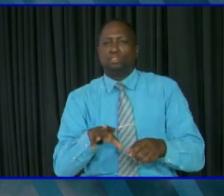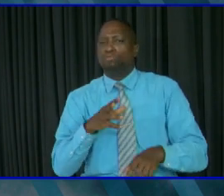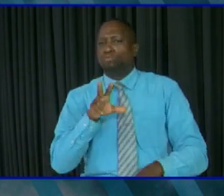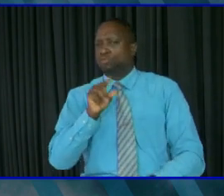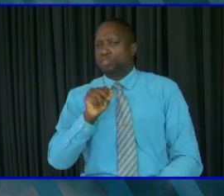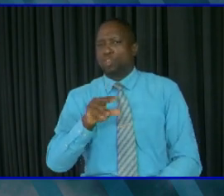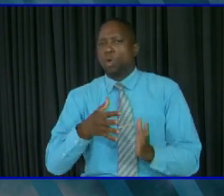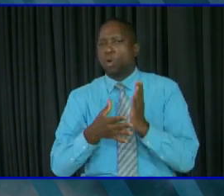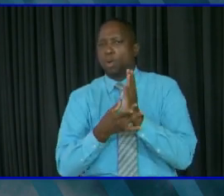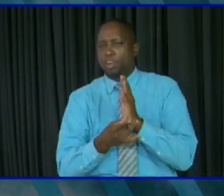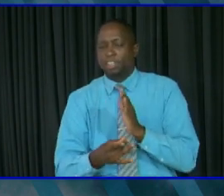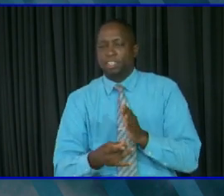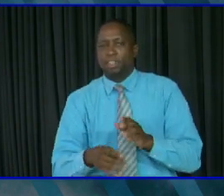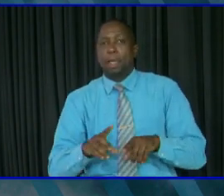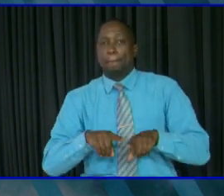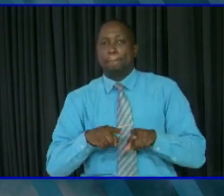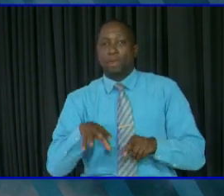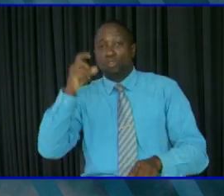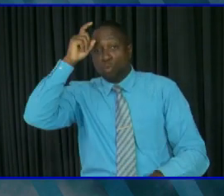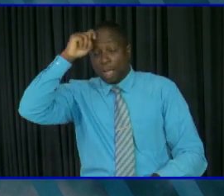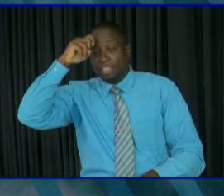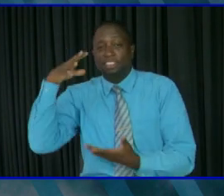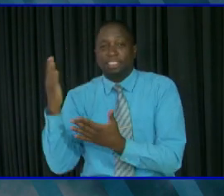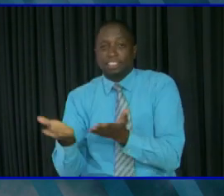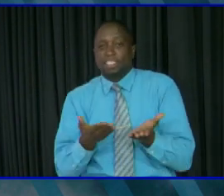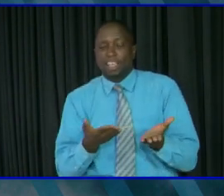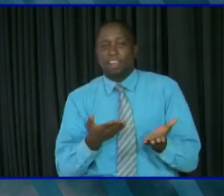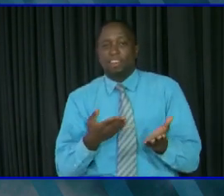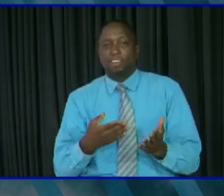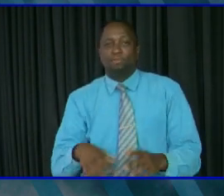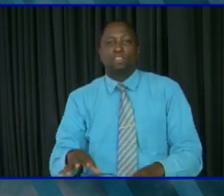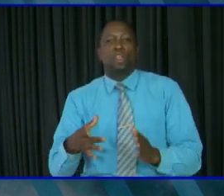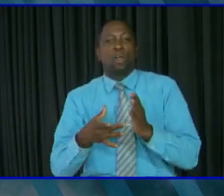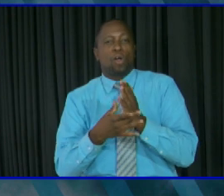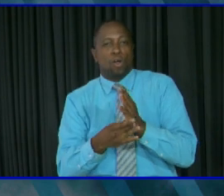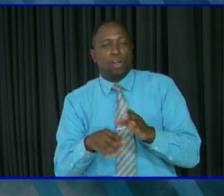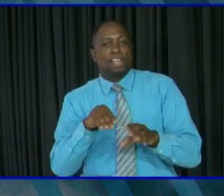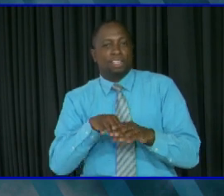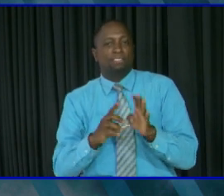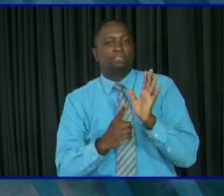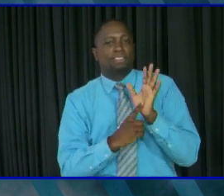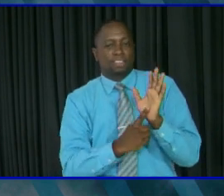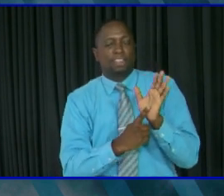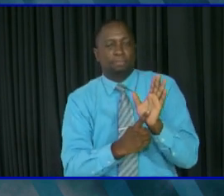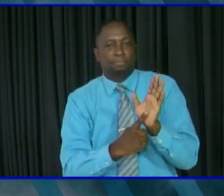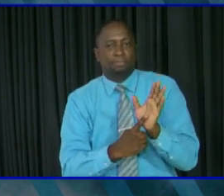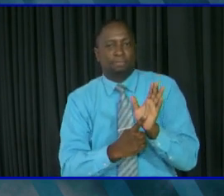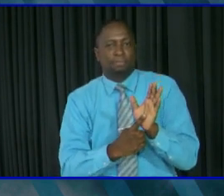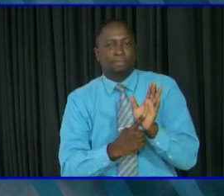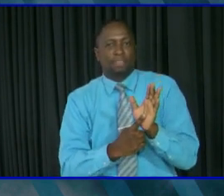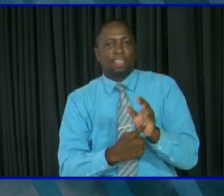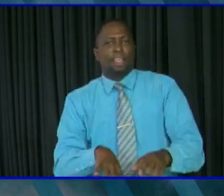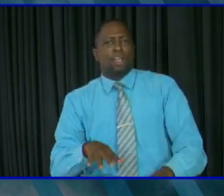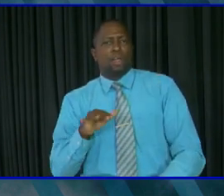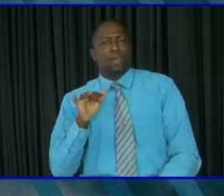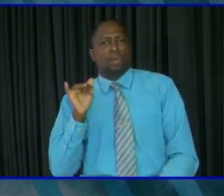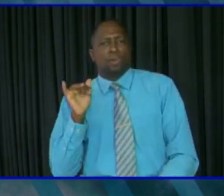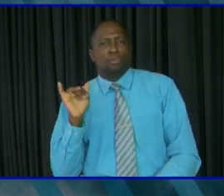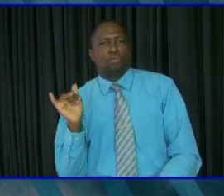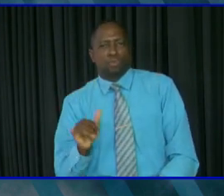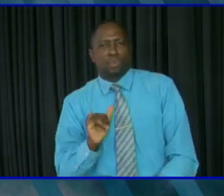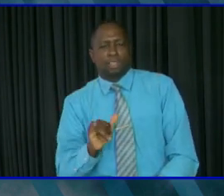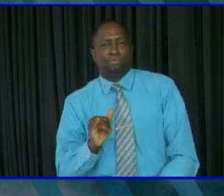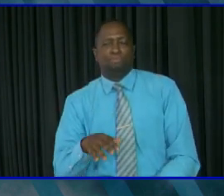their vessels with their lamps. But the wise took, while the bridegroom tarried, they all